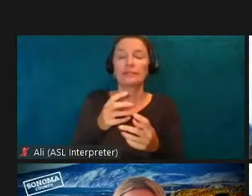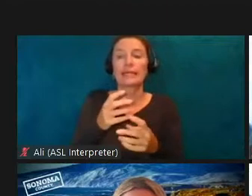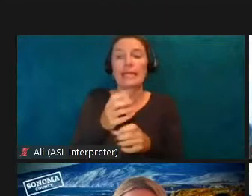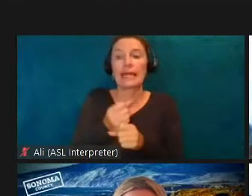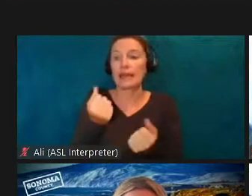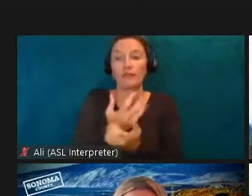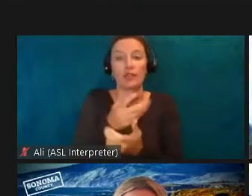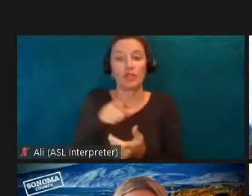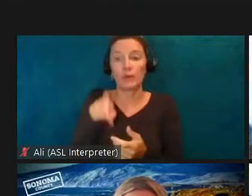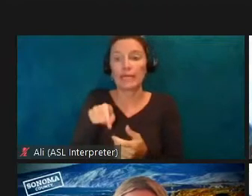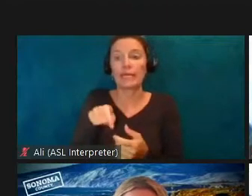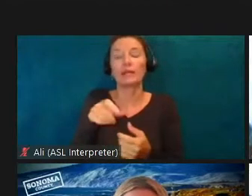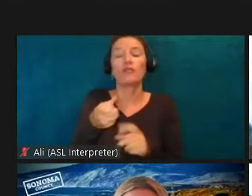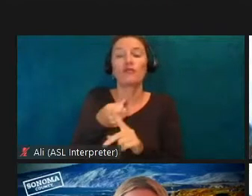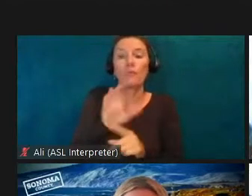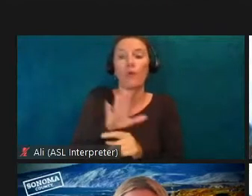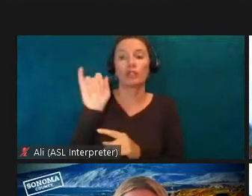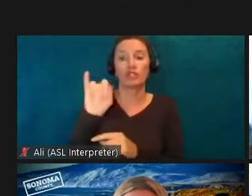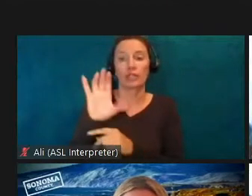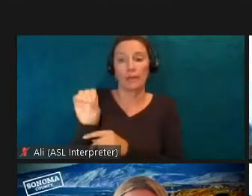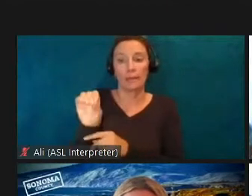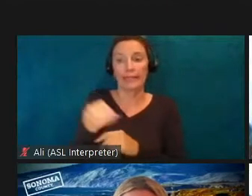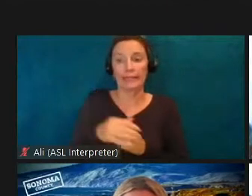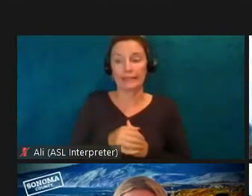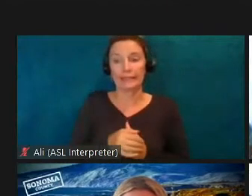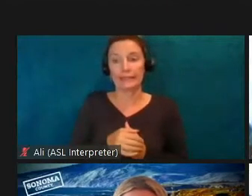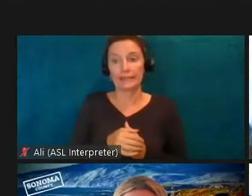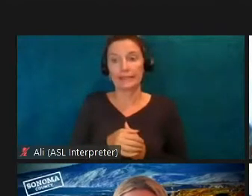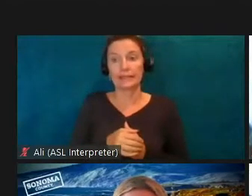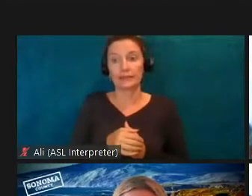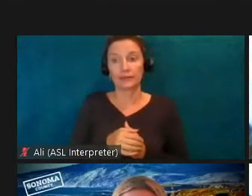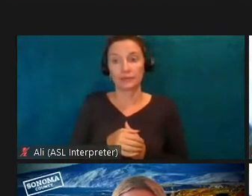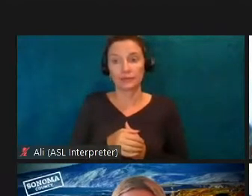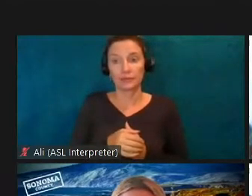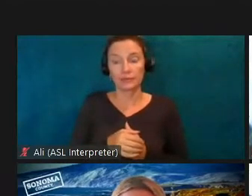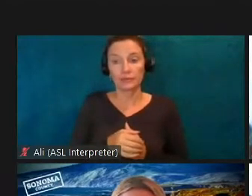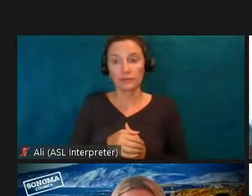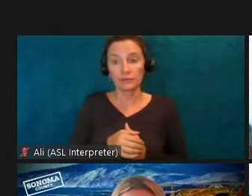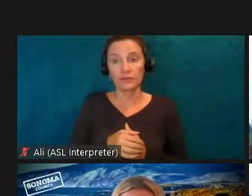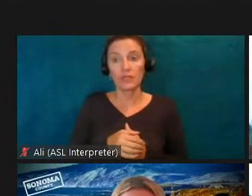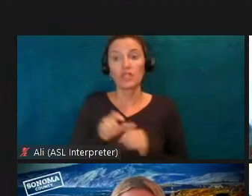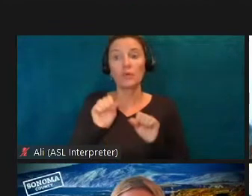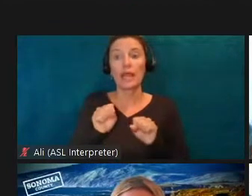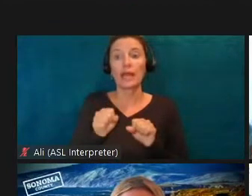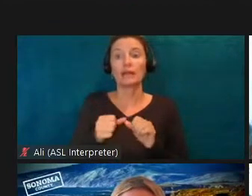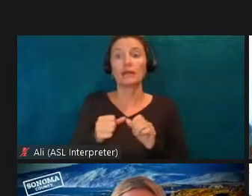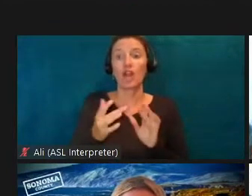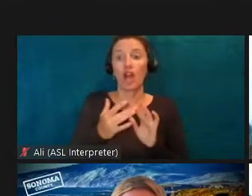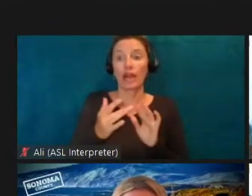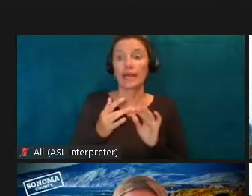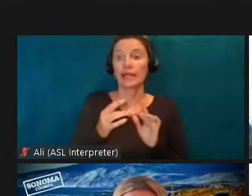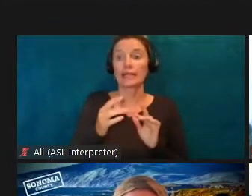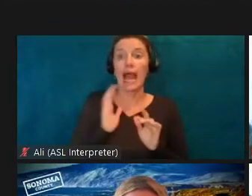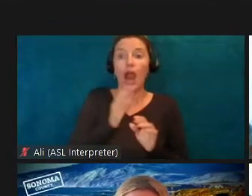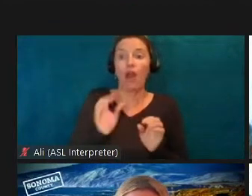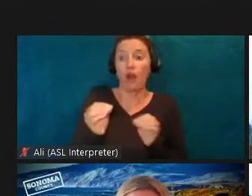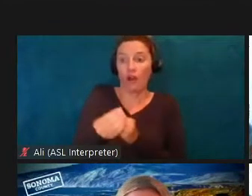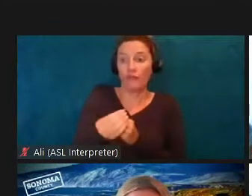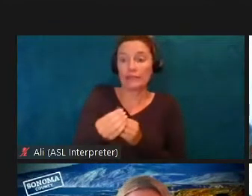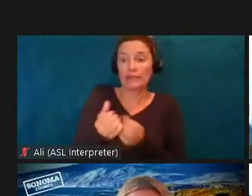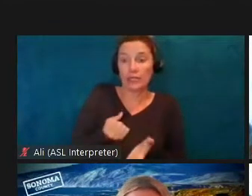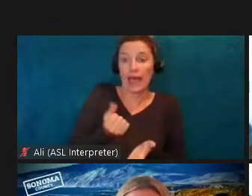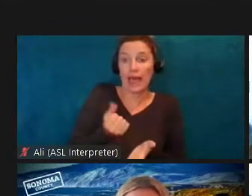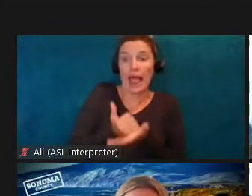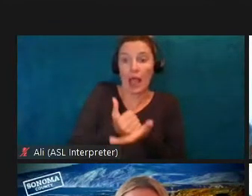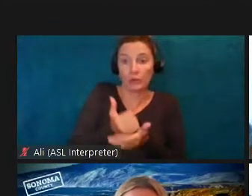company. And if you need any assistance, obviously, Assemblywoman Aguiar-Curry's office or our office will be there with you every step of the way.